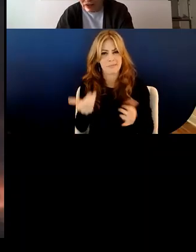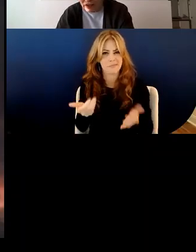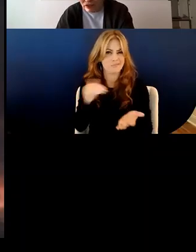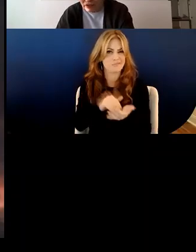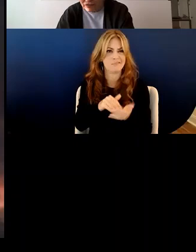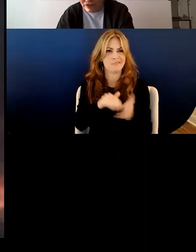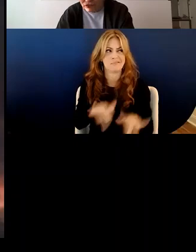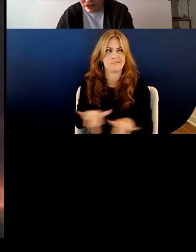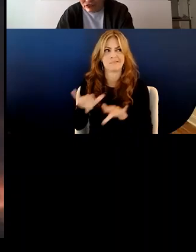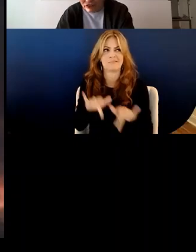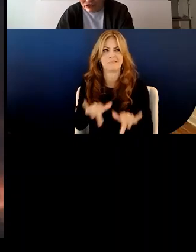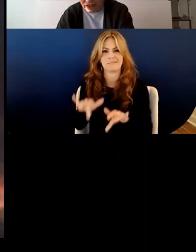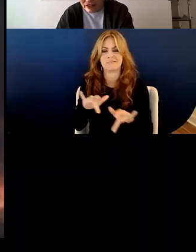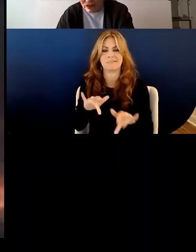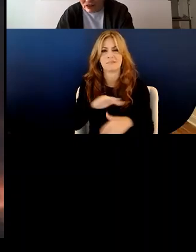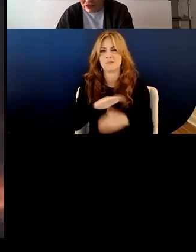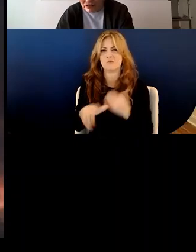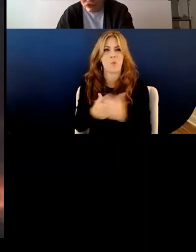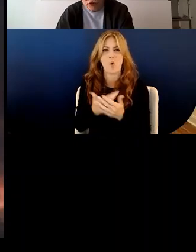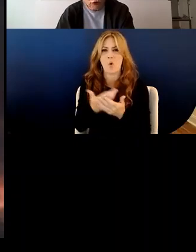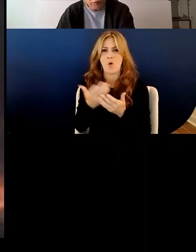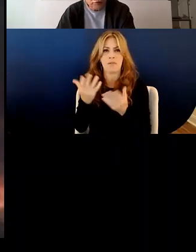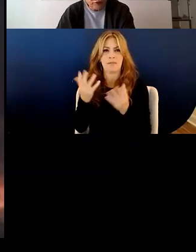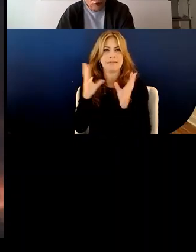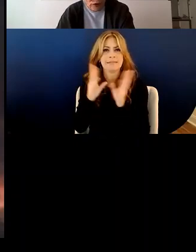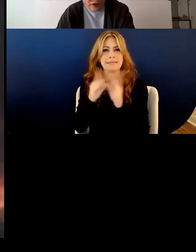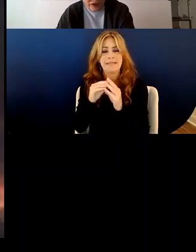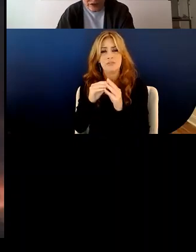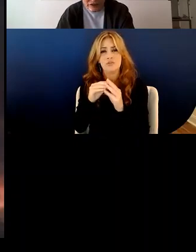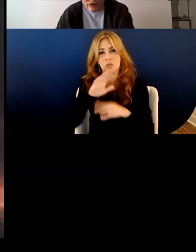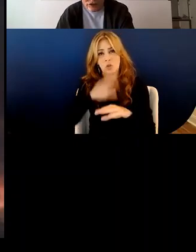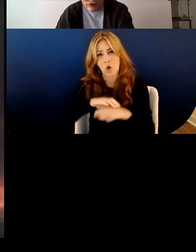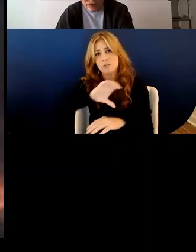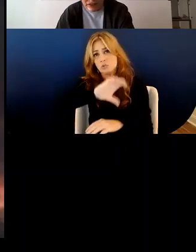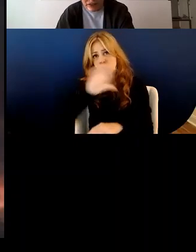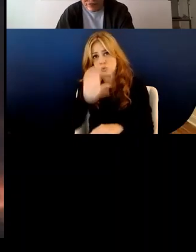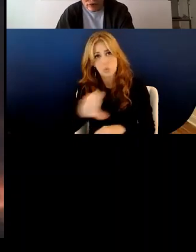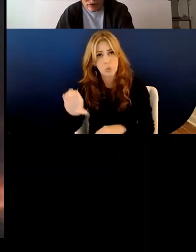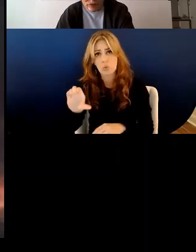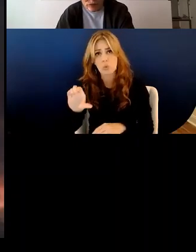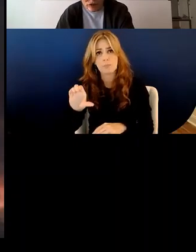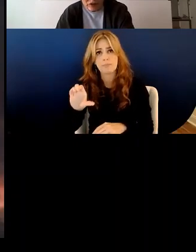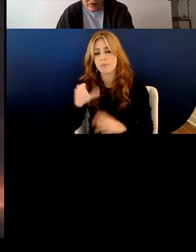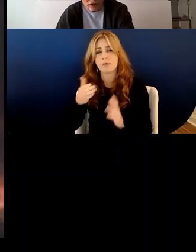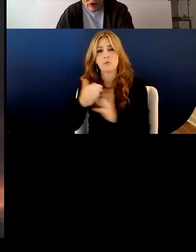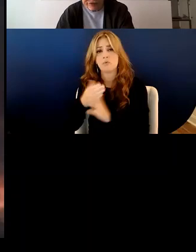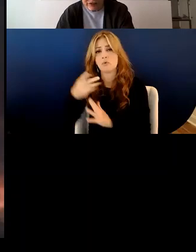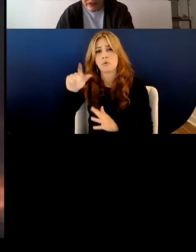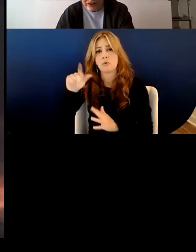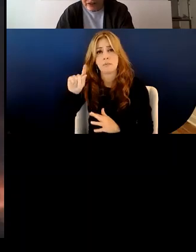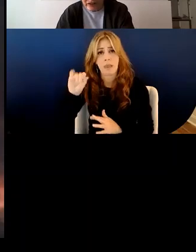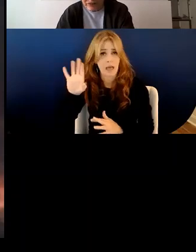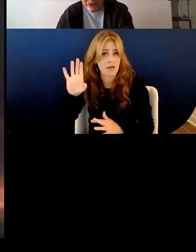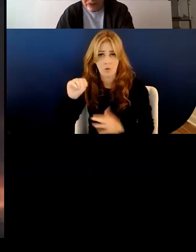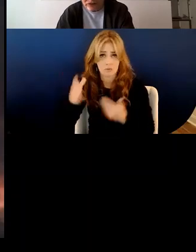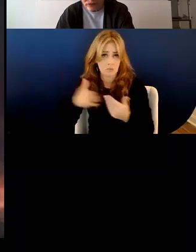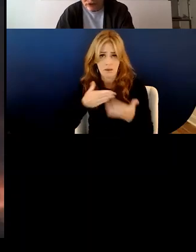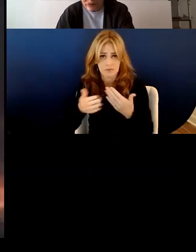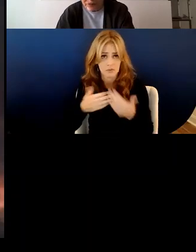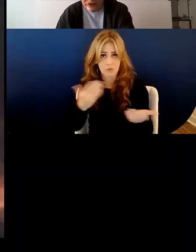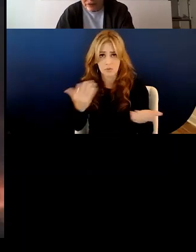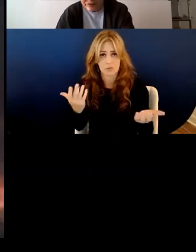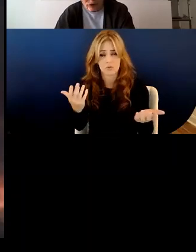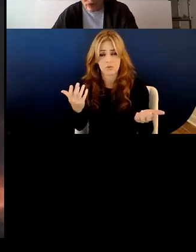So all of the sessions that are Zoomed and recorded through the platform we're going to be offering